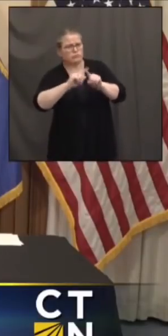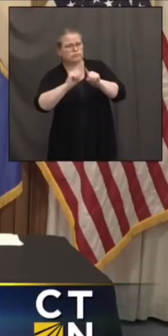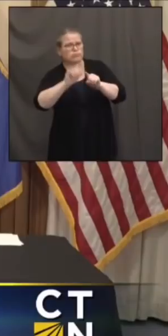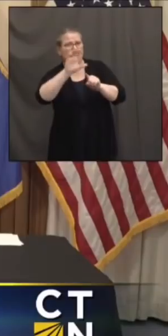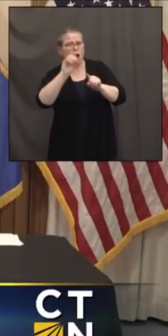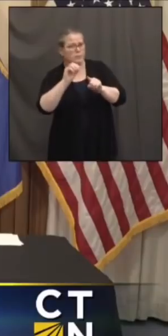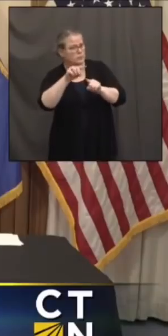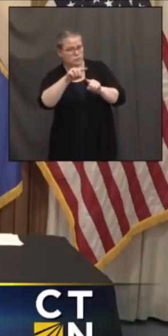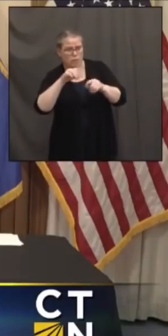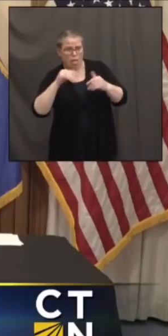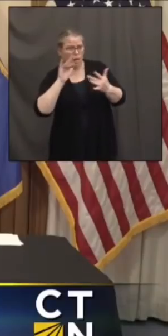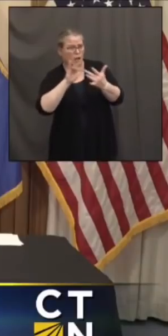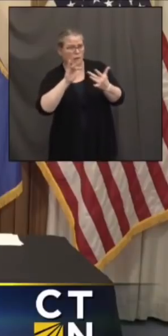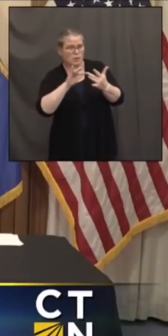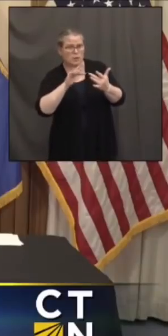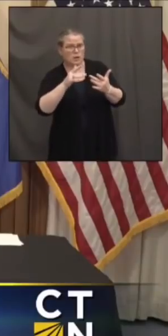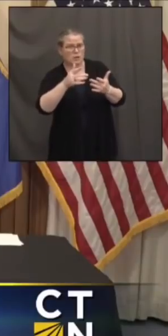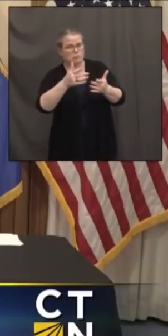News 8.